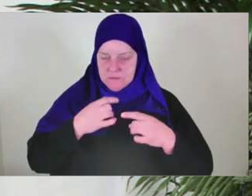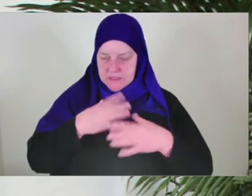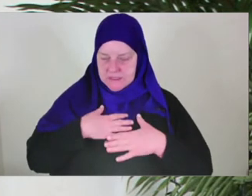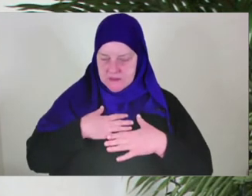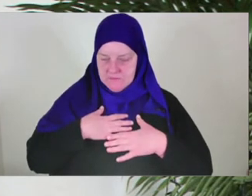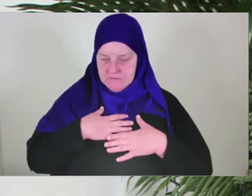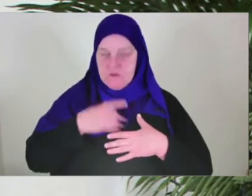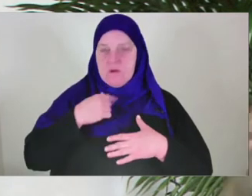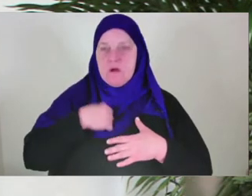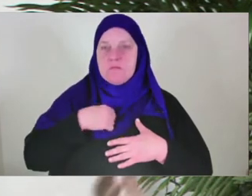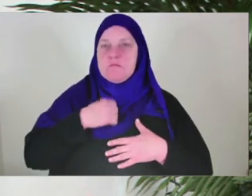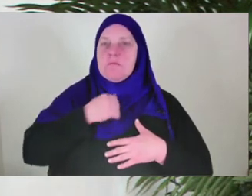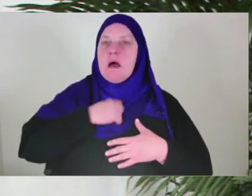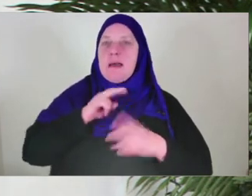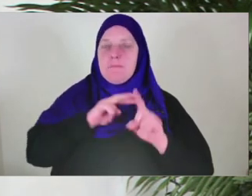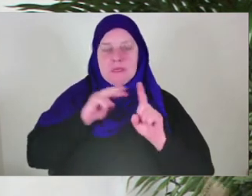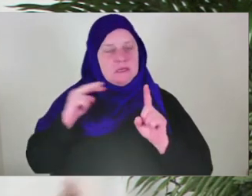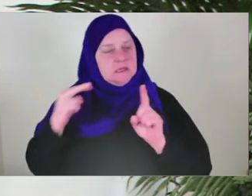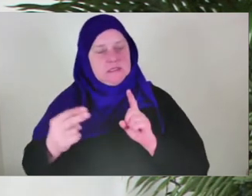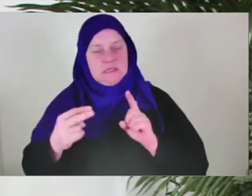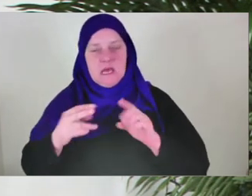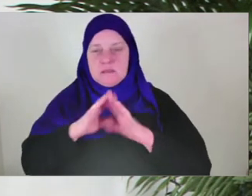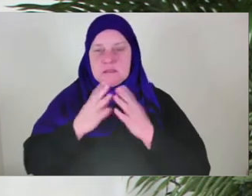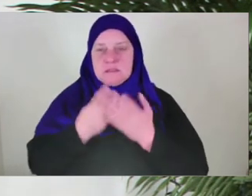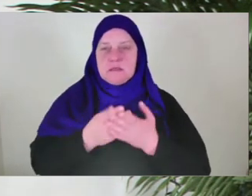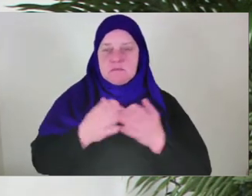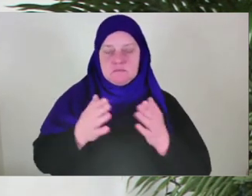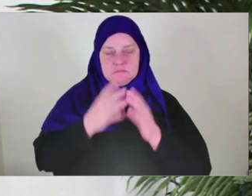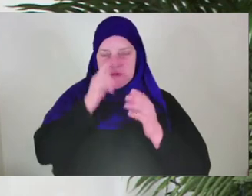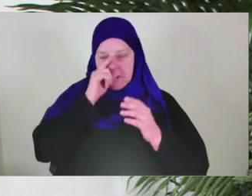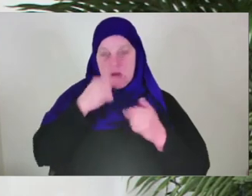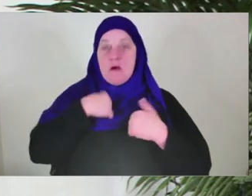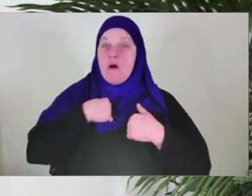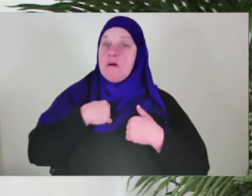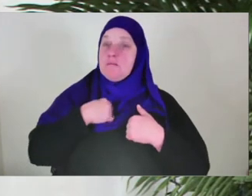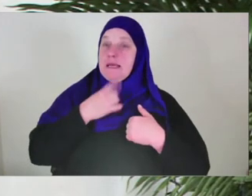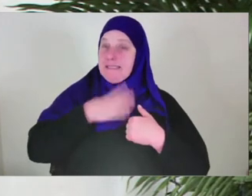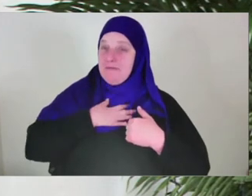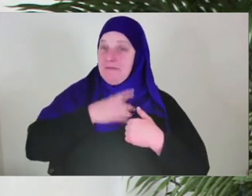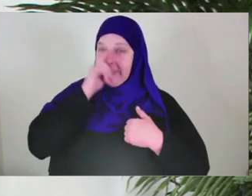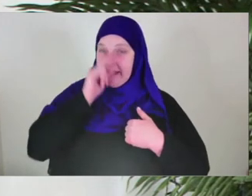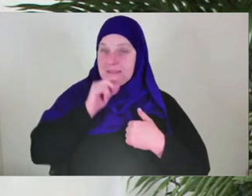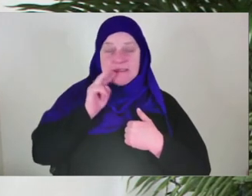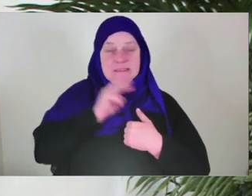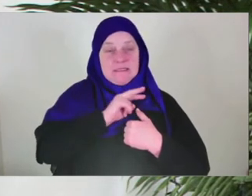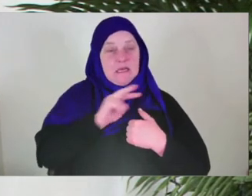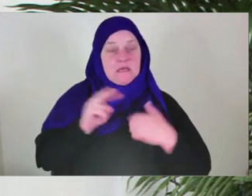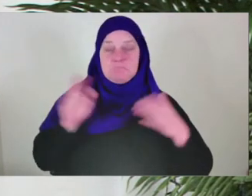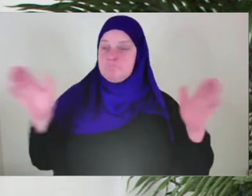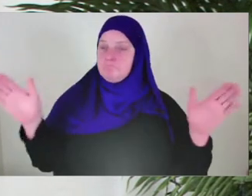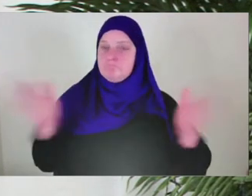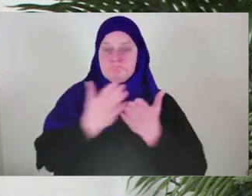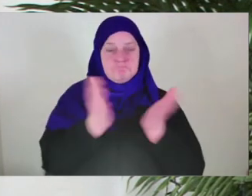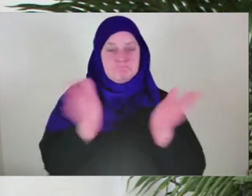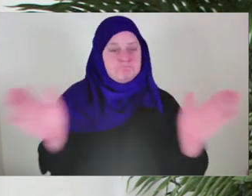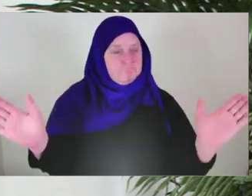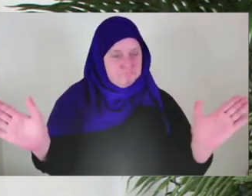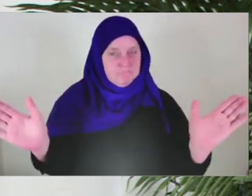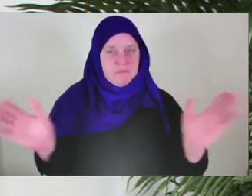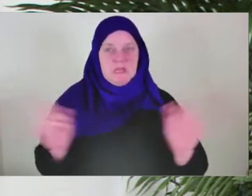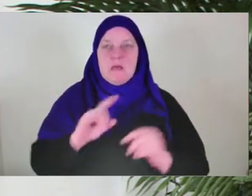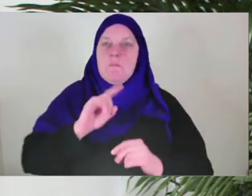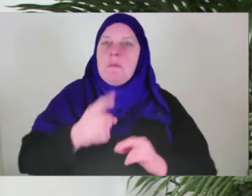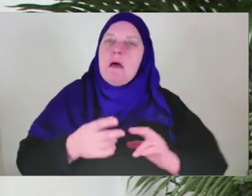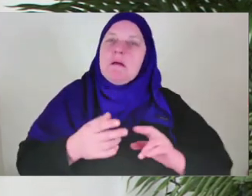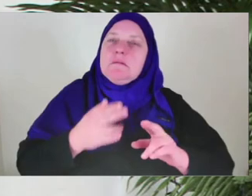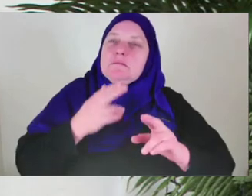who's looking at the entire ummah and saying, this is what the ummah needs, and this is where it needs to be spent and how it needs to be spent. So I might only